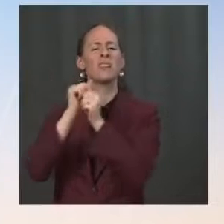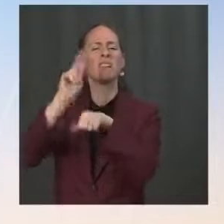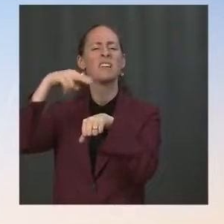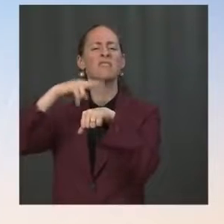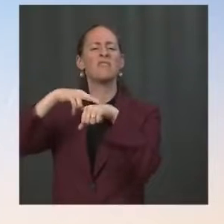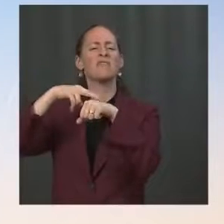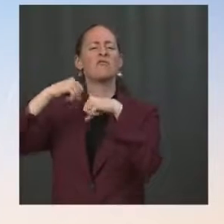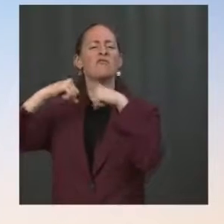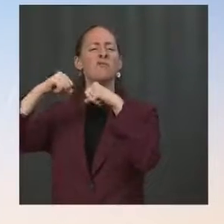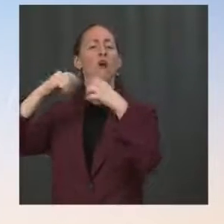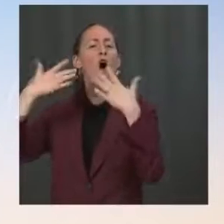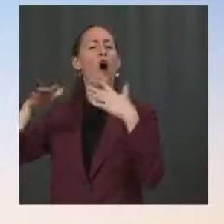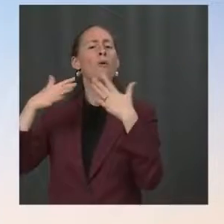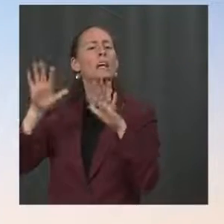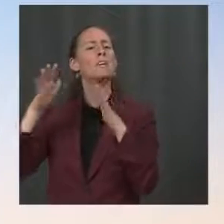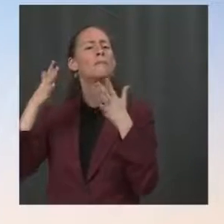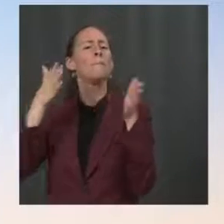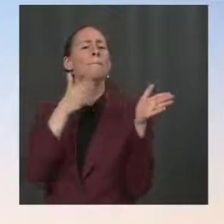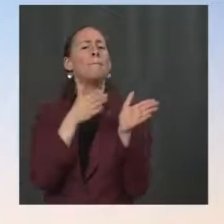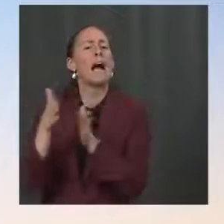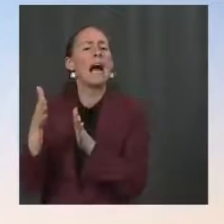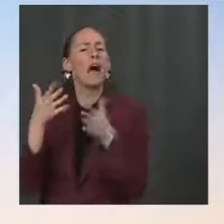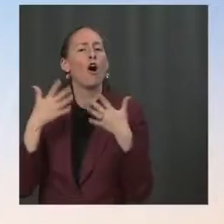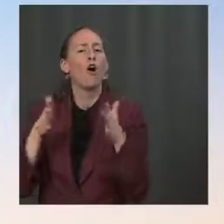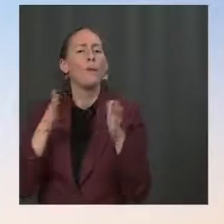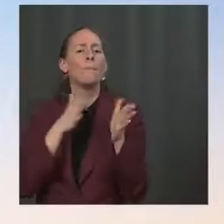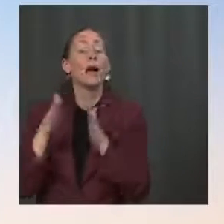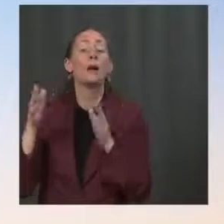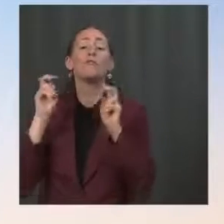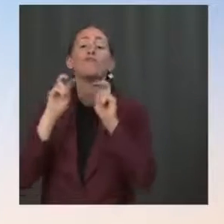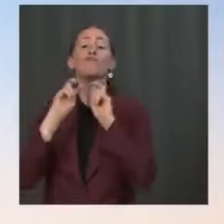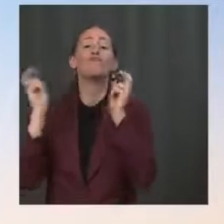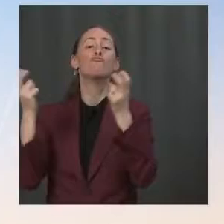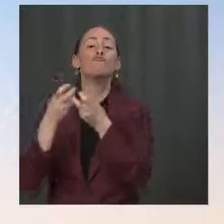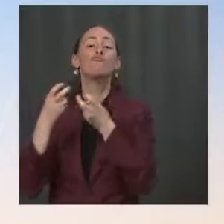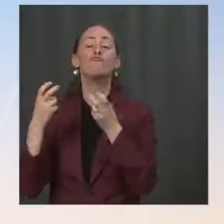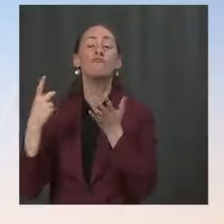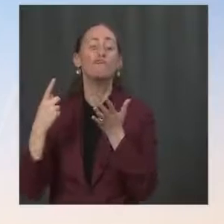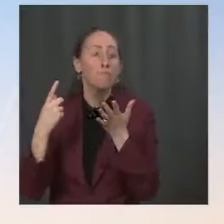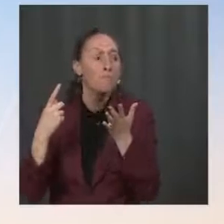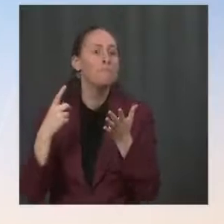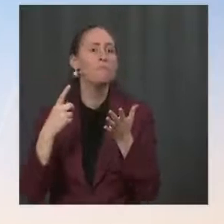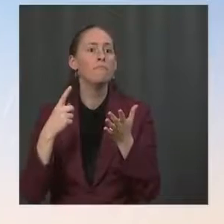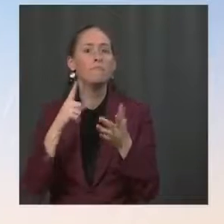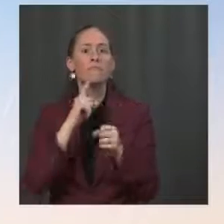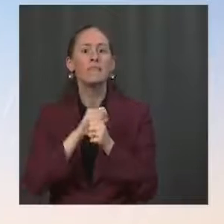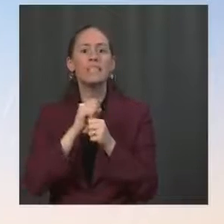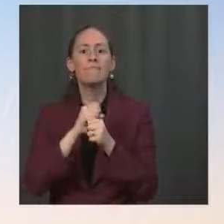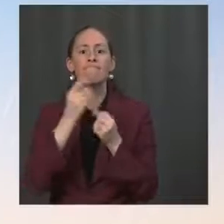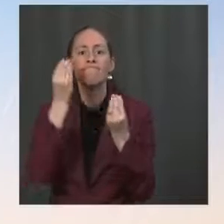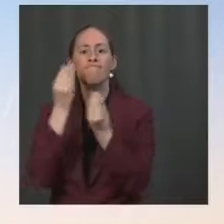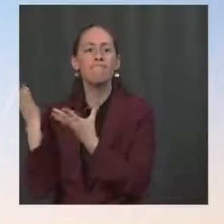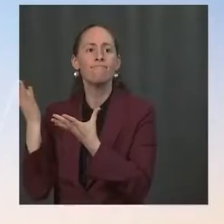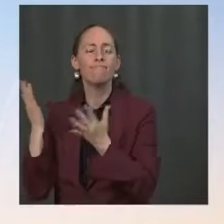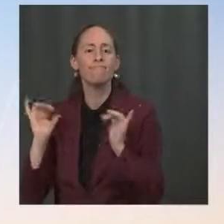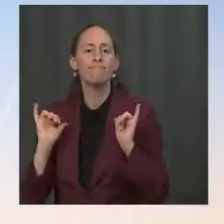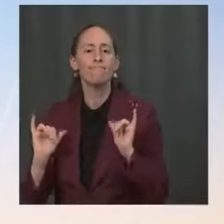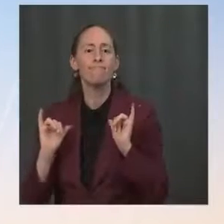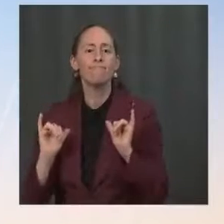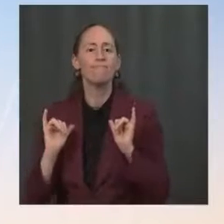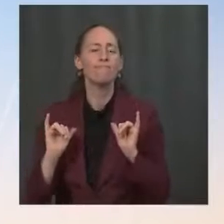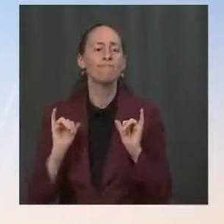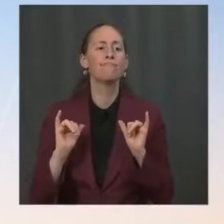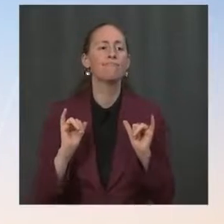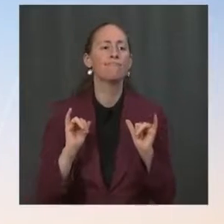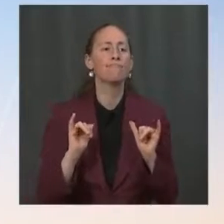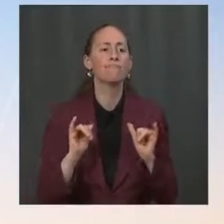So those and gathering in the room, those initial reports came in at that time. As the president arrived in the Situation Room,